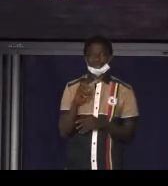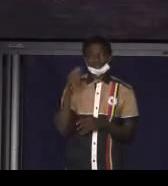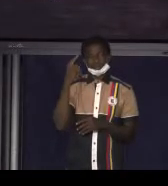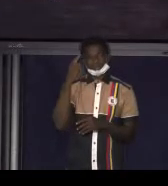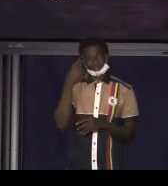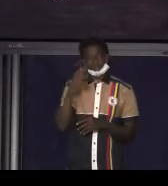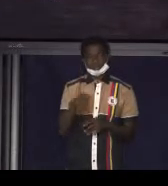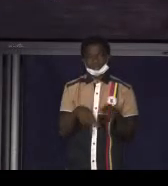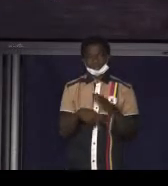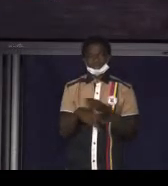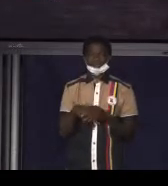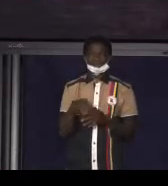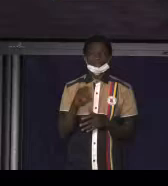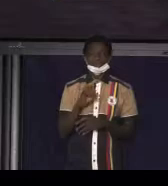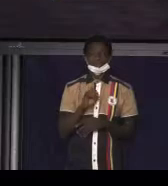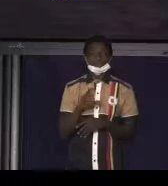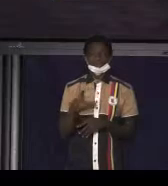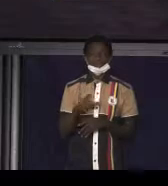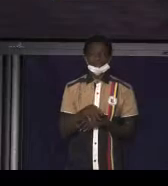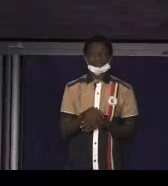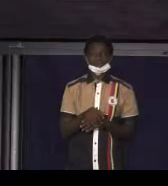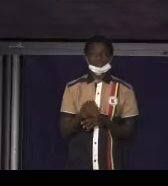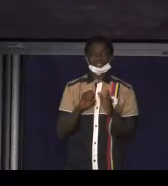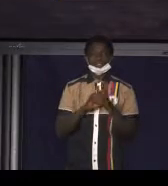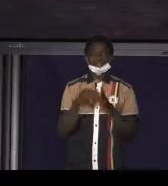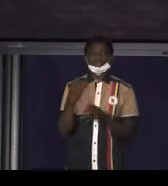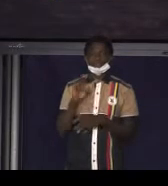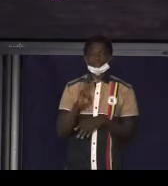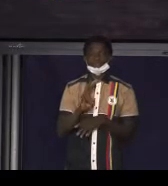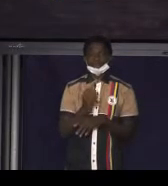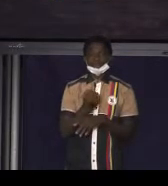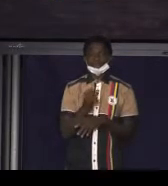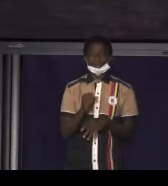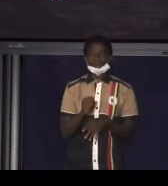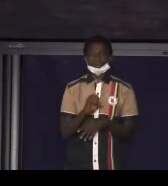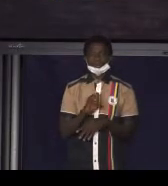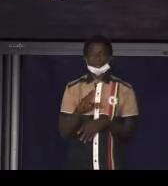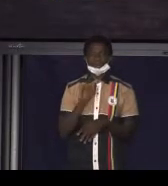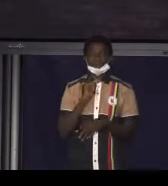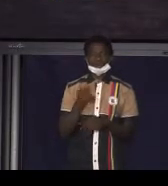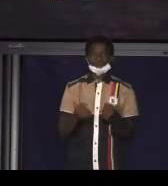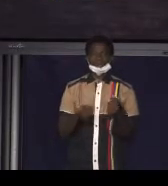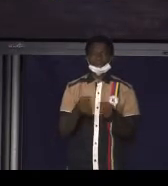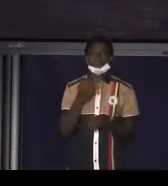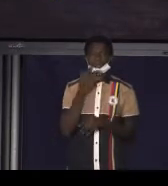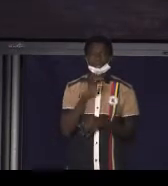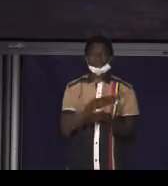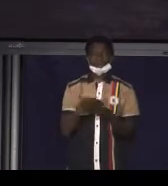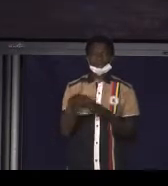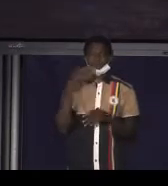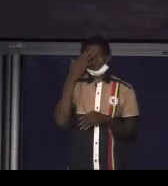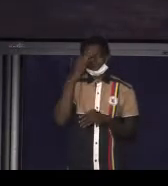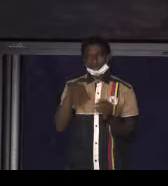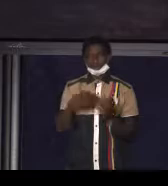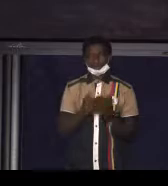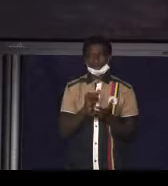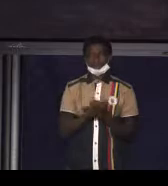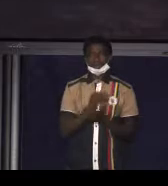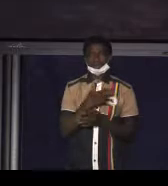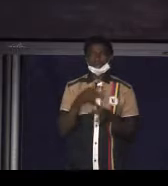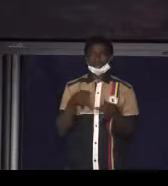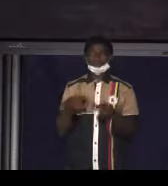battery. Example of secondary cell or wet cell is car battery. So don't forget all